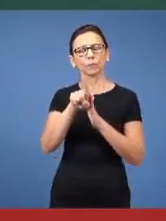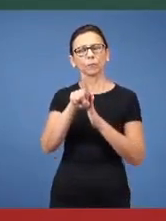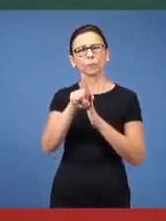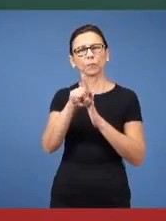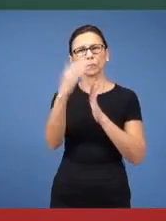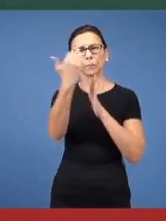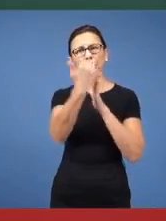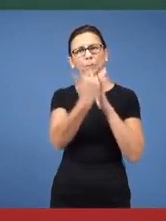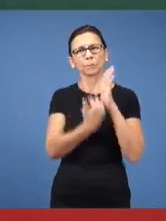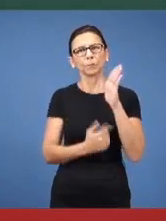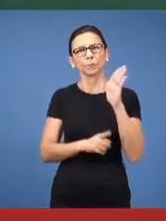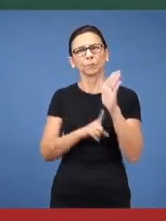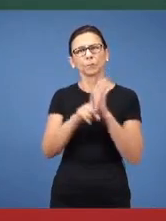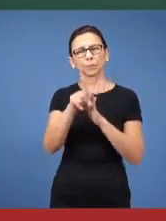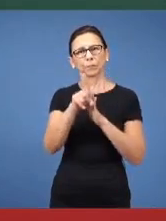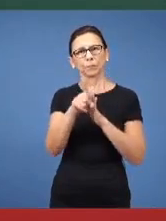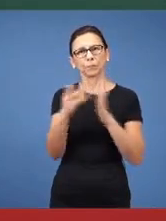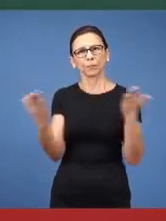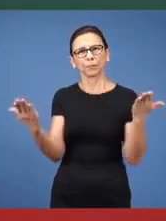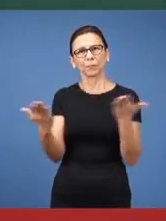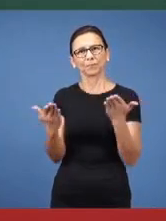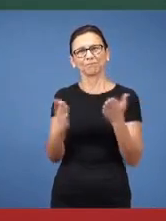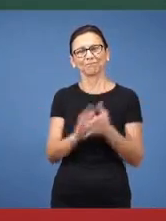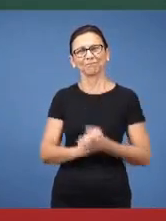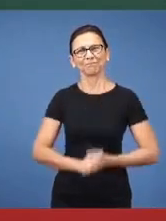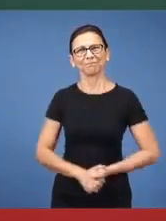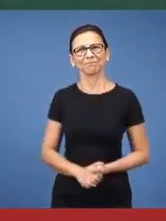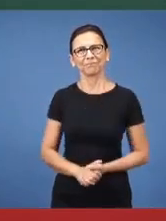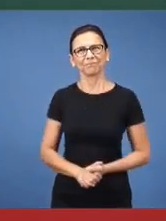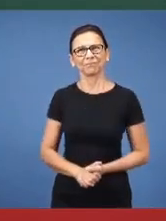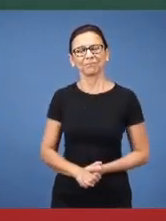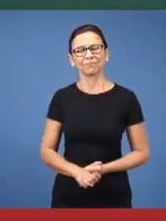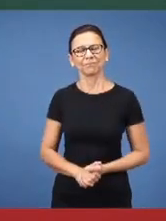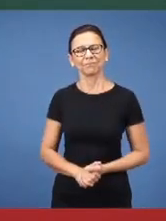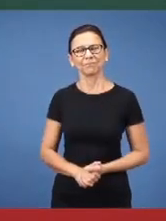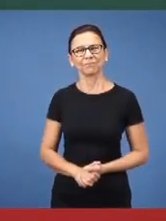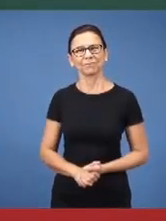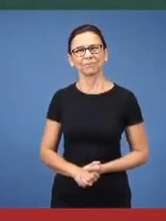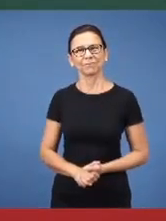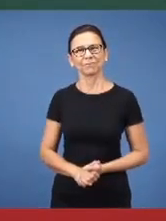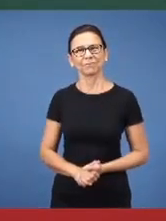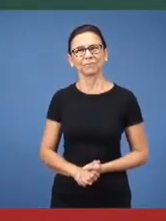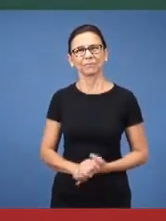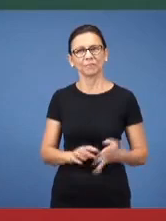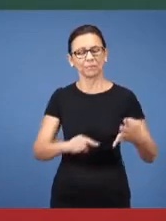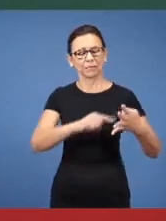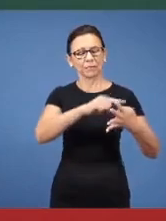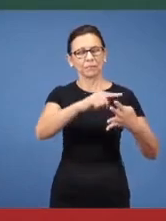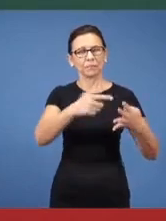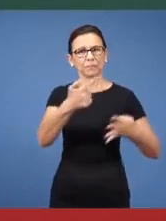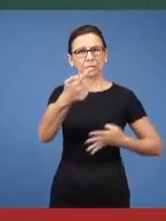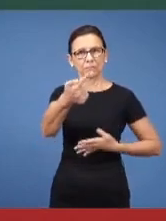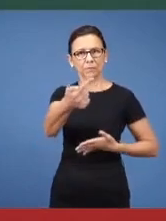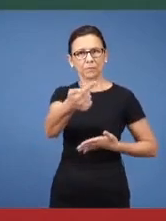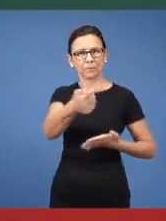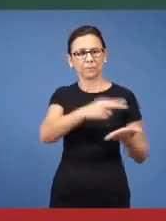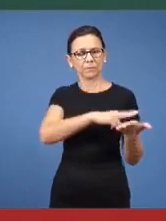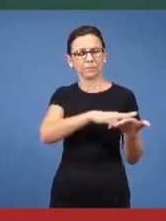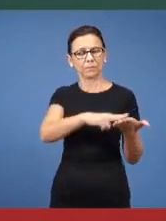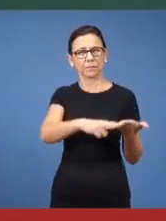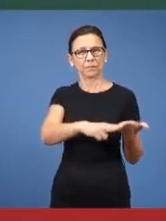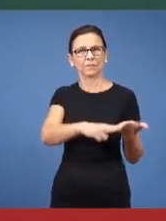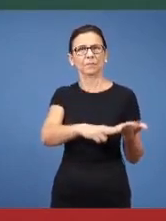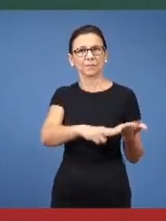The question that the pastor is going to begin to say here from this point forward. So what is the key word from the seven